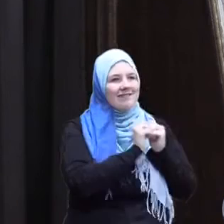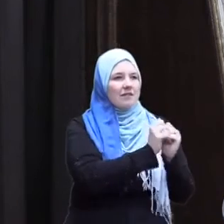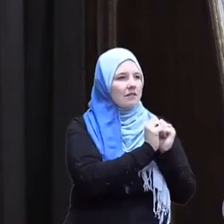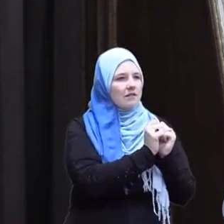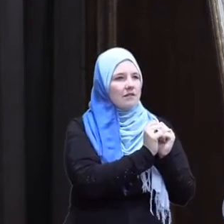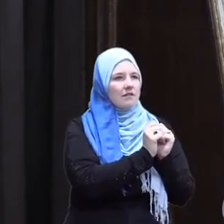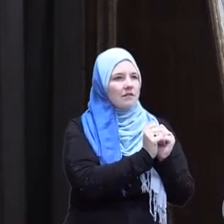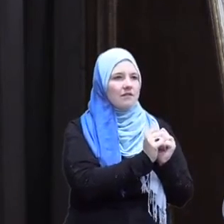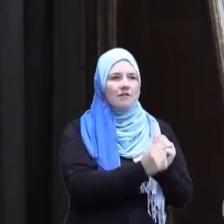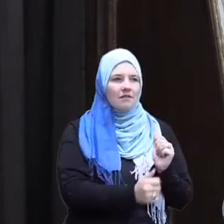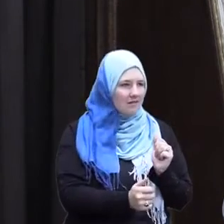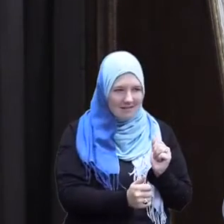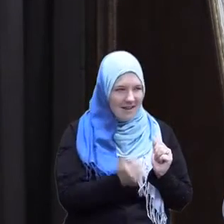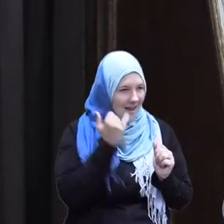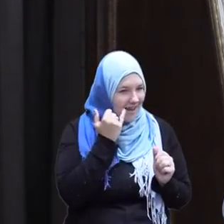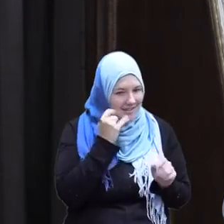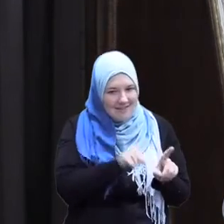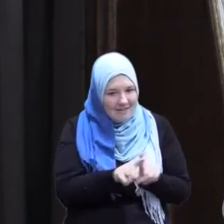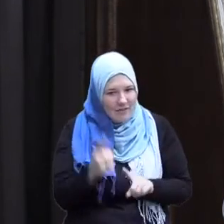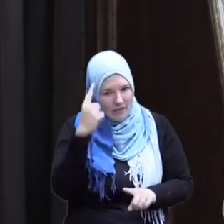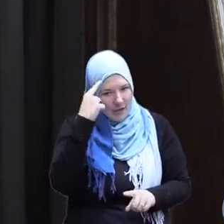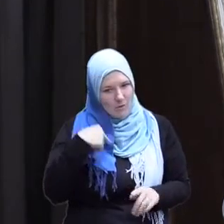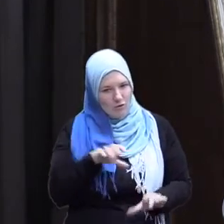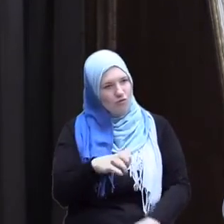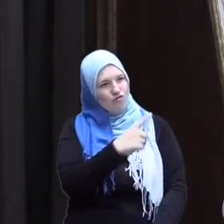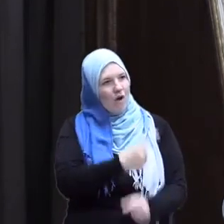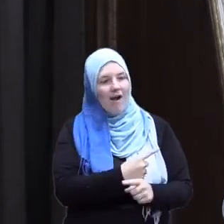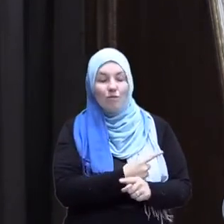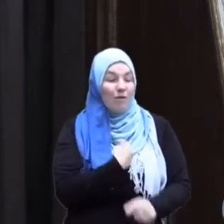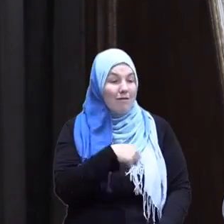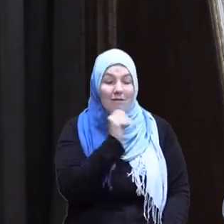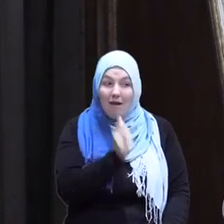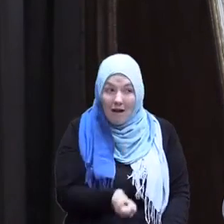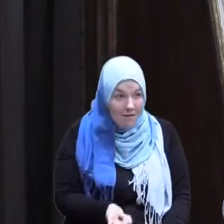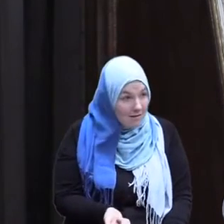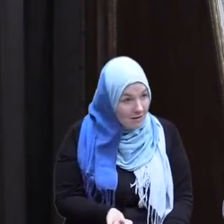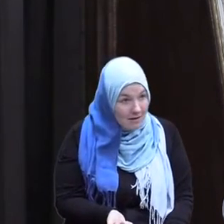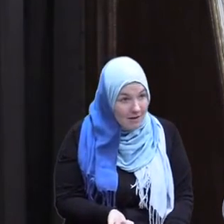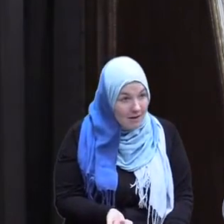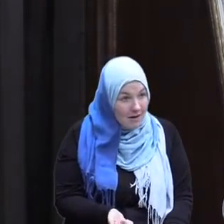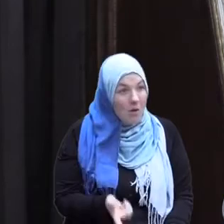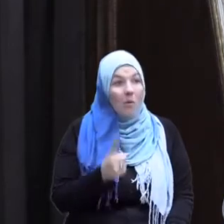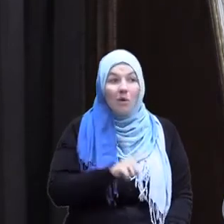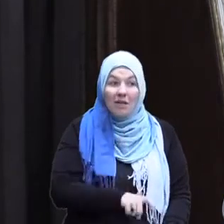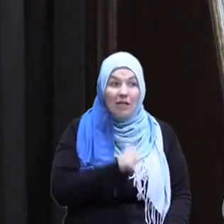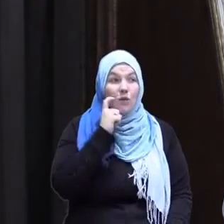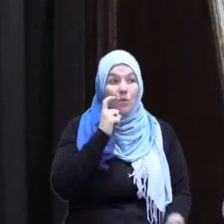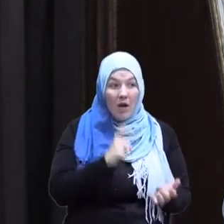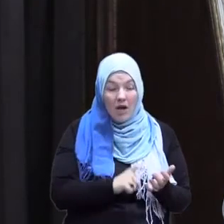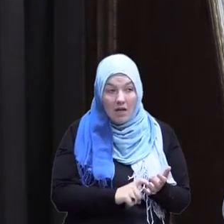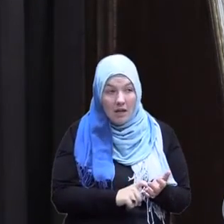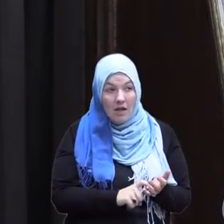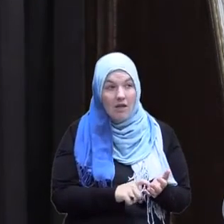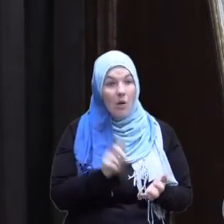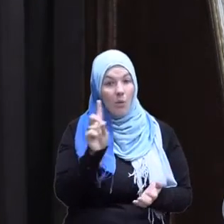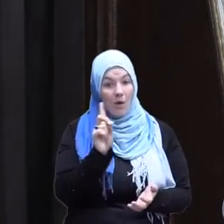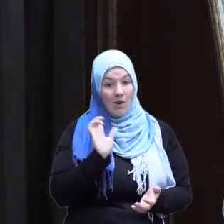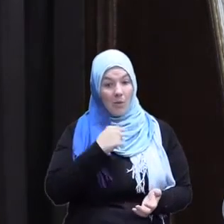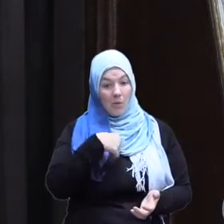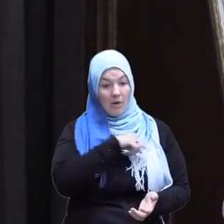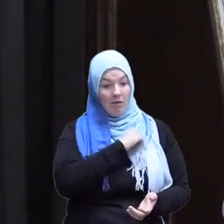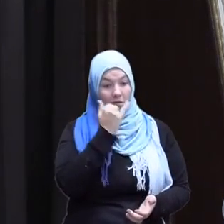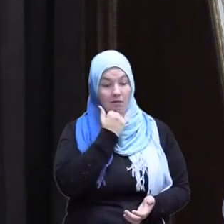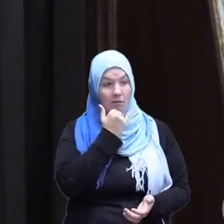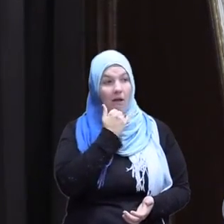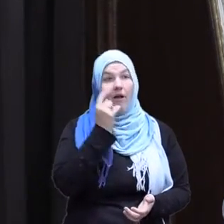are doing everything right. And we are not. And we need to recognize where we are short of